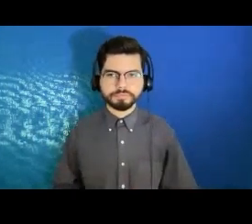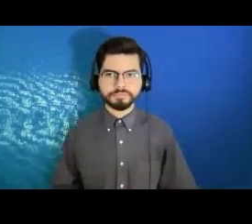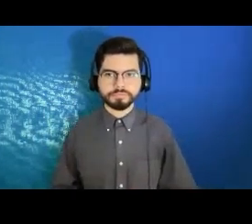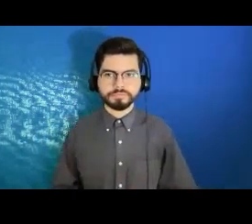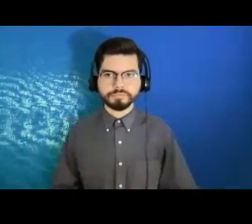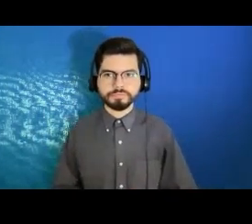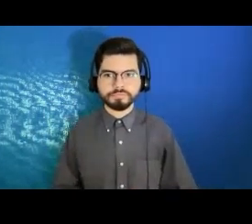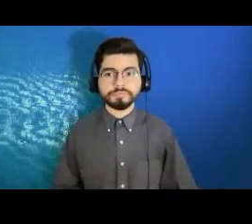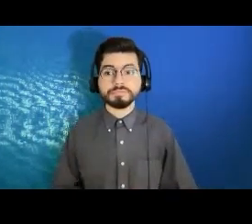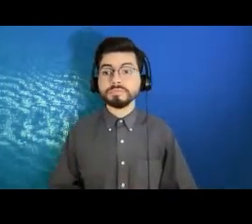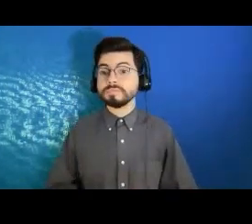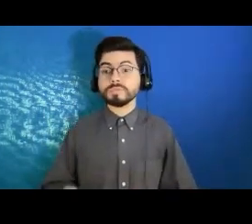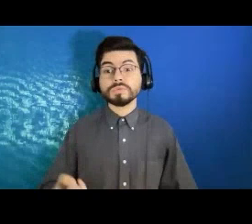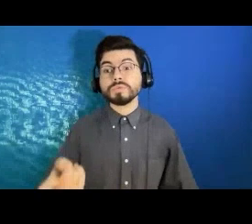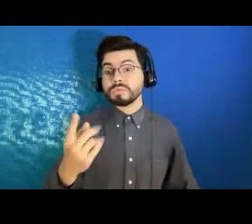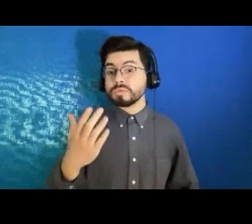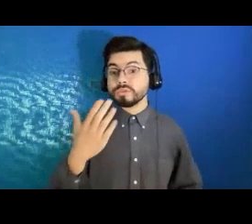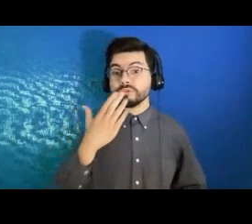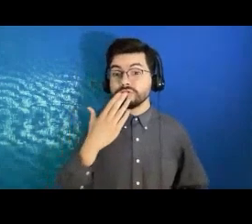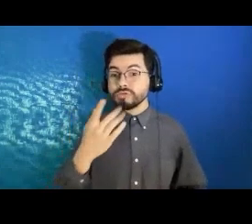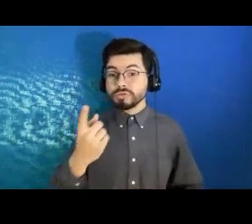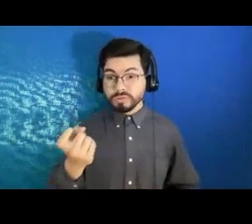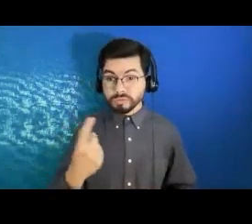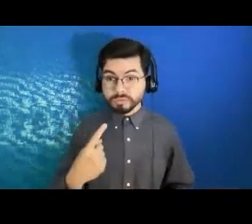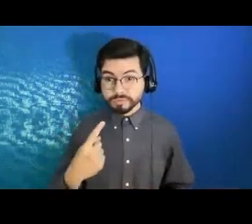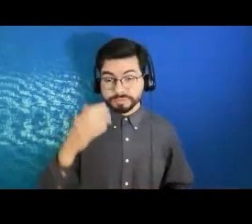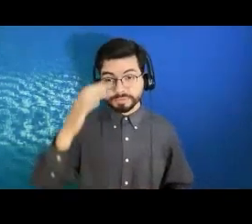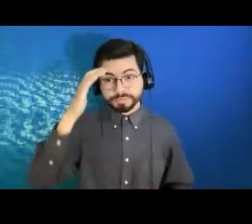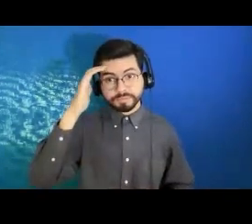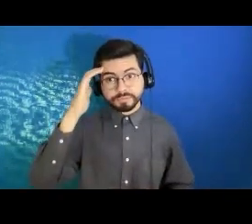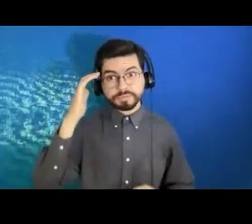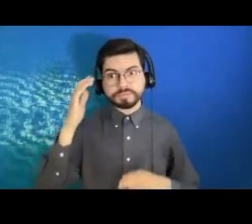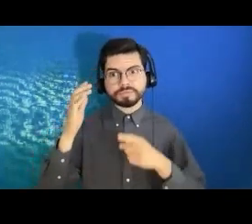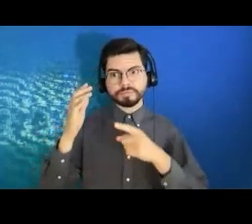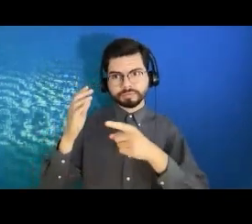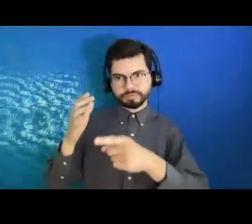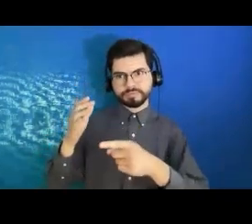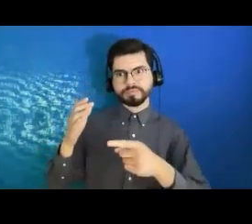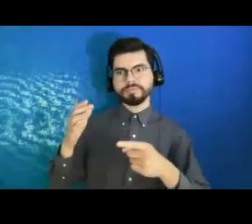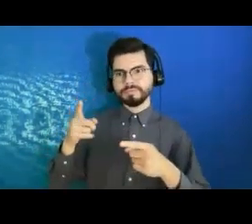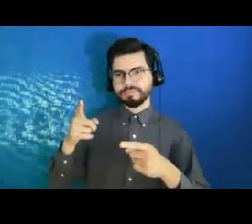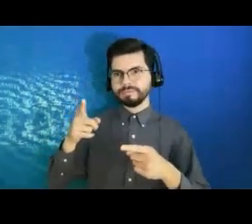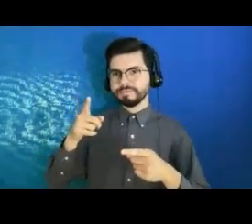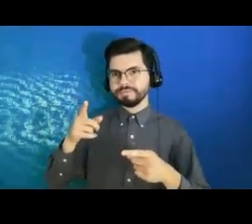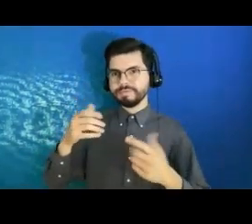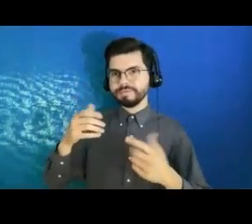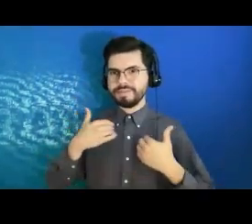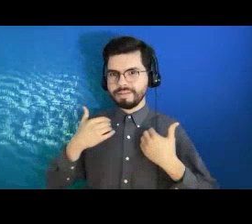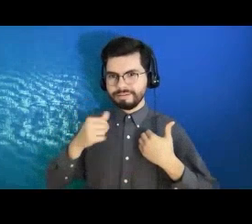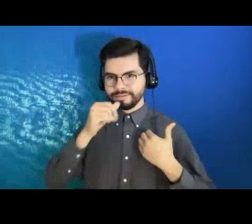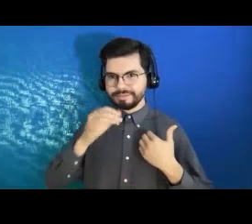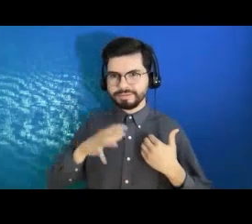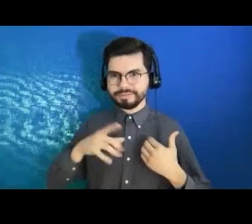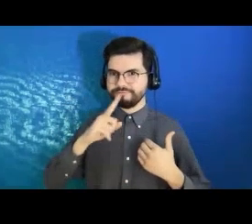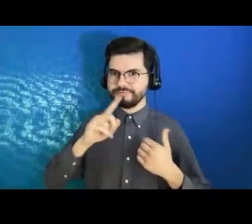One really good question. This young lady's been paying really good attention the whole time.